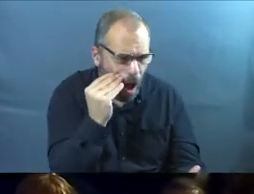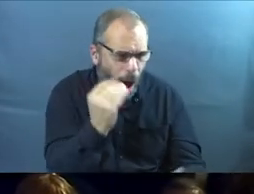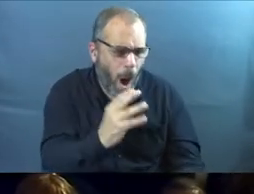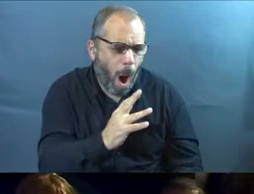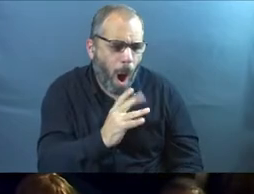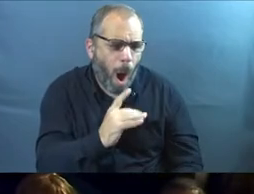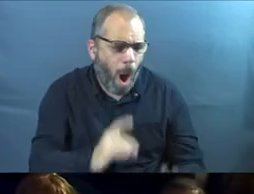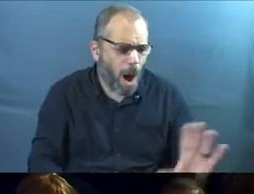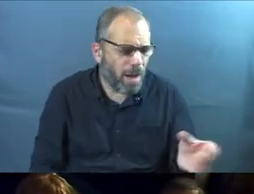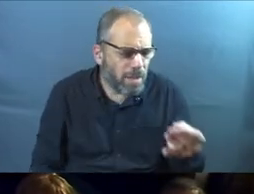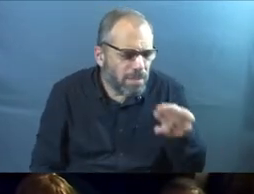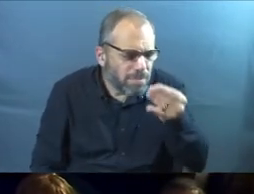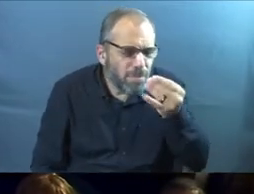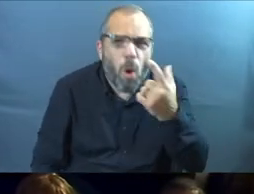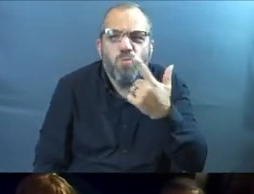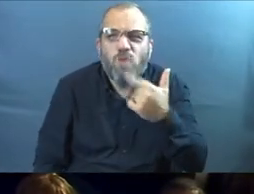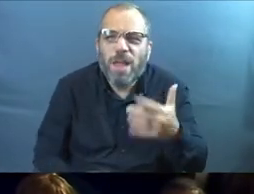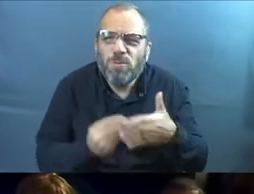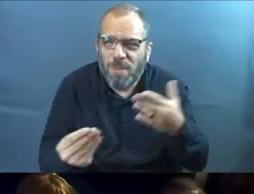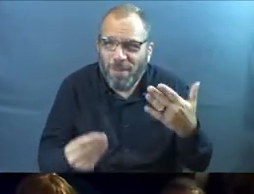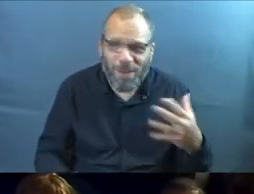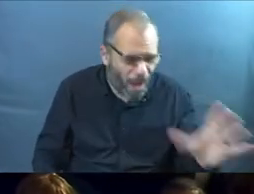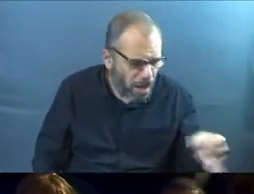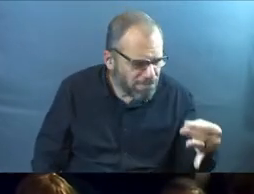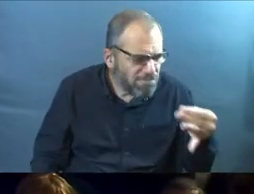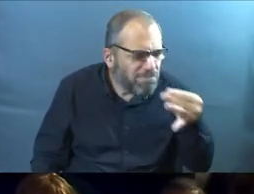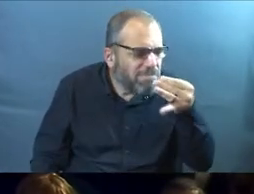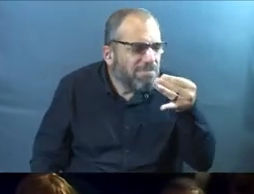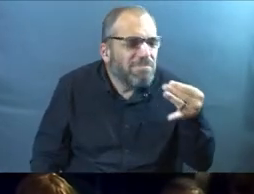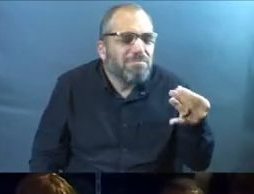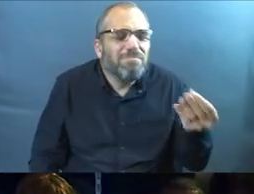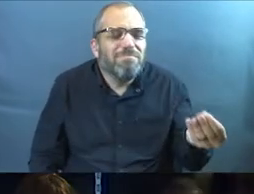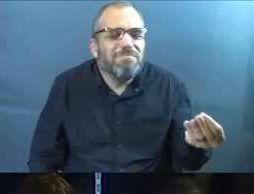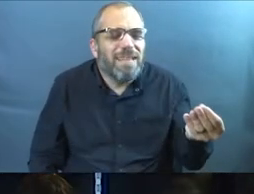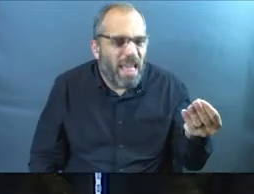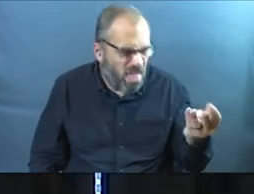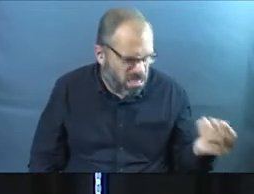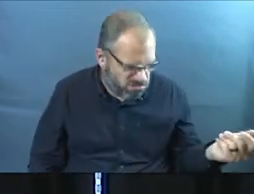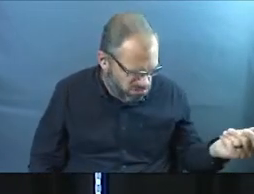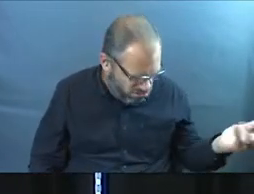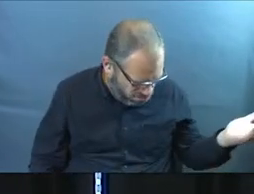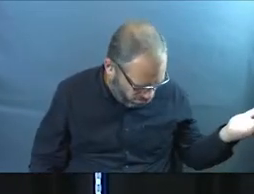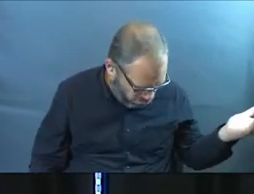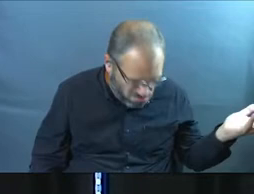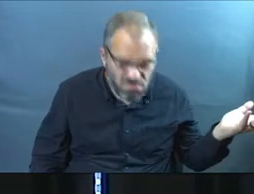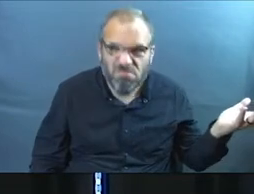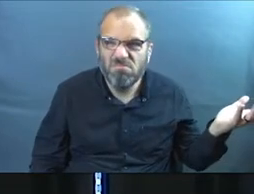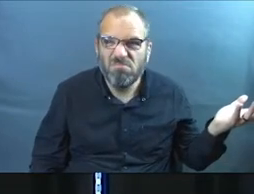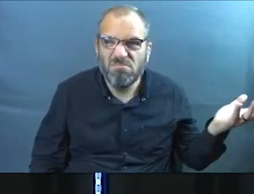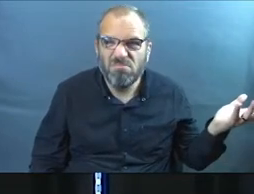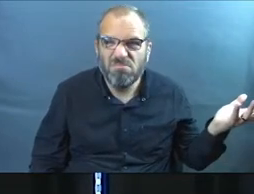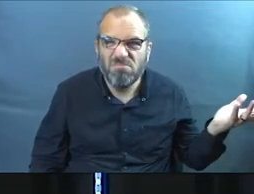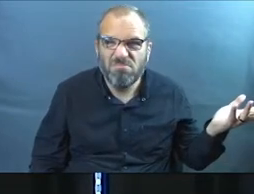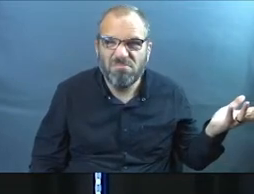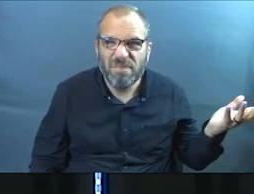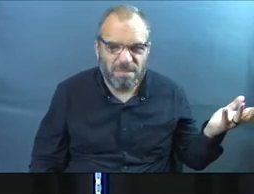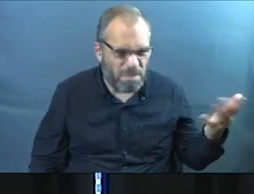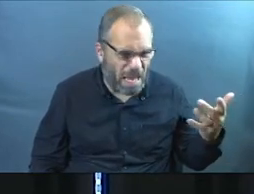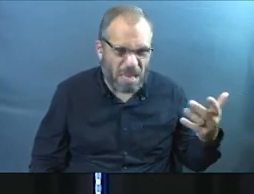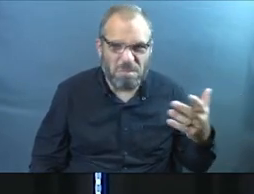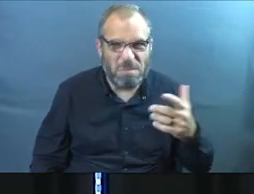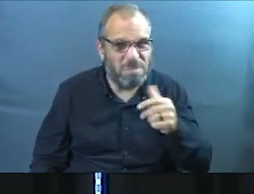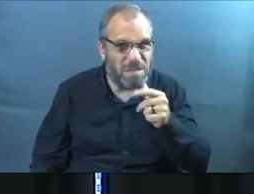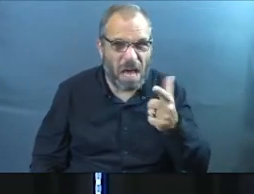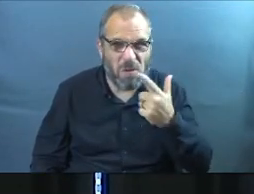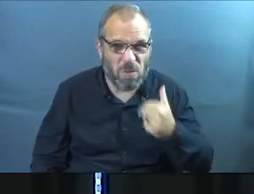so beautiful red when you bought them and they faded? Not so red after a few